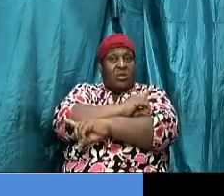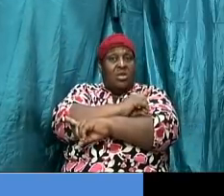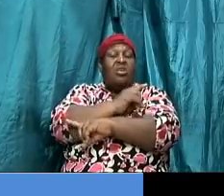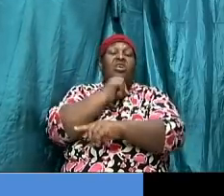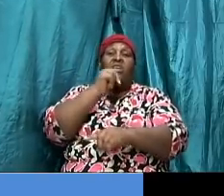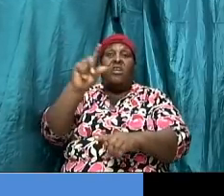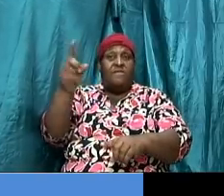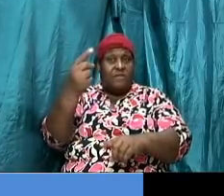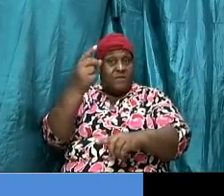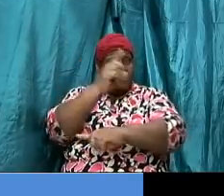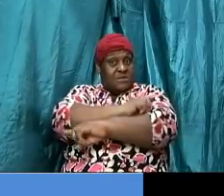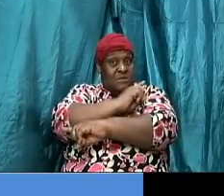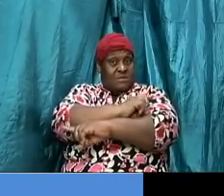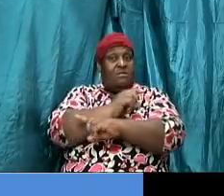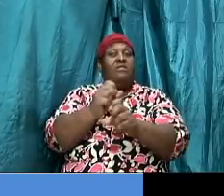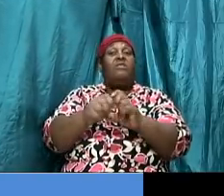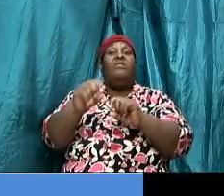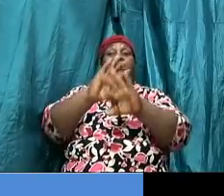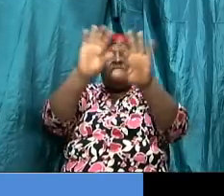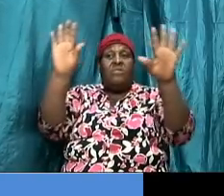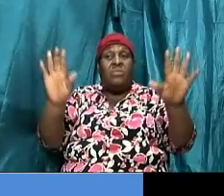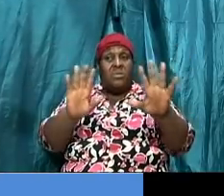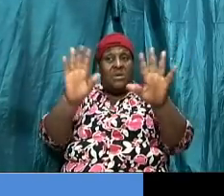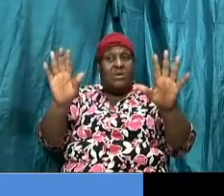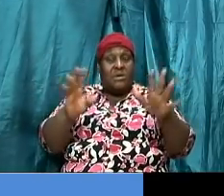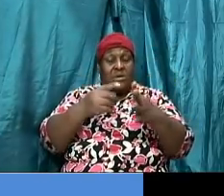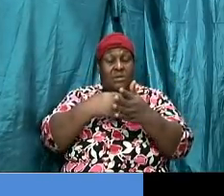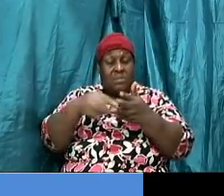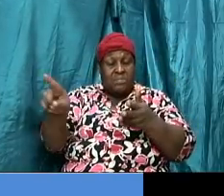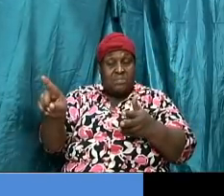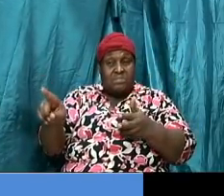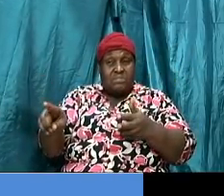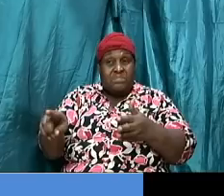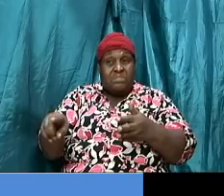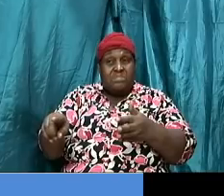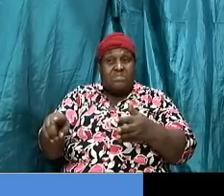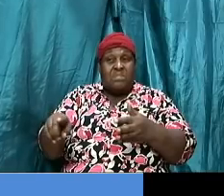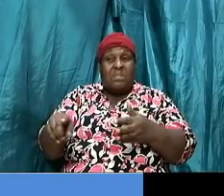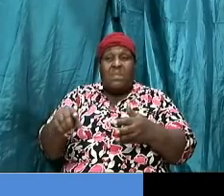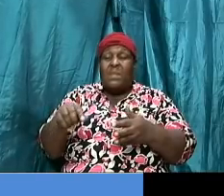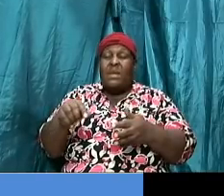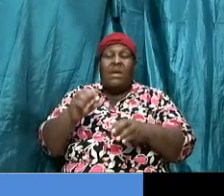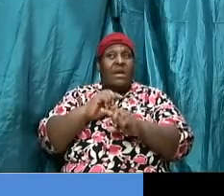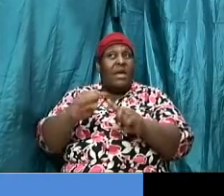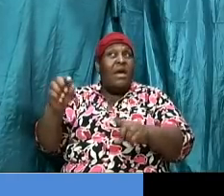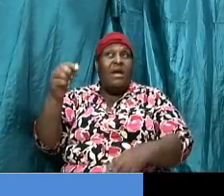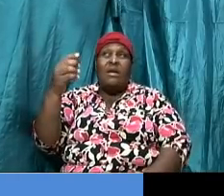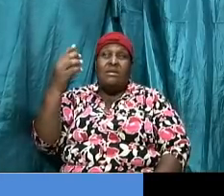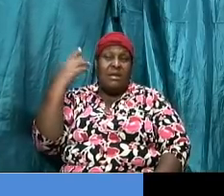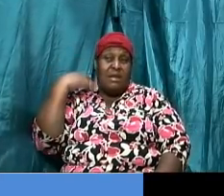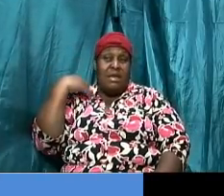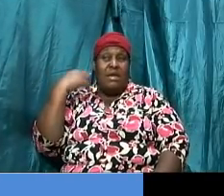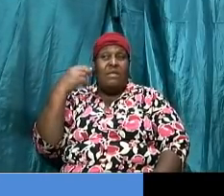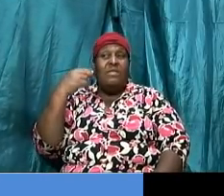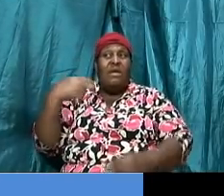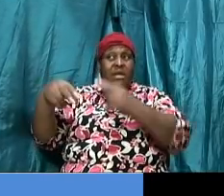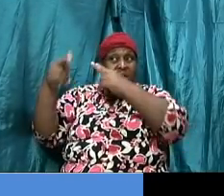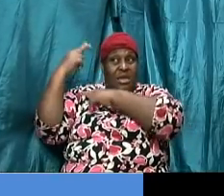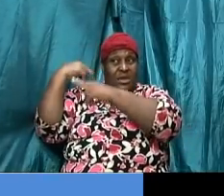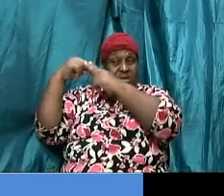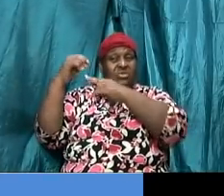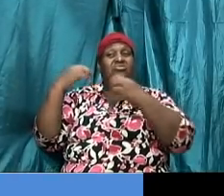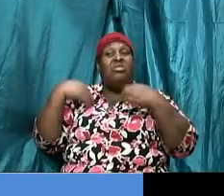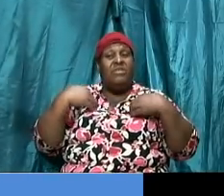week. However, we can't deny the fact also that history has it that the church used